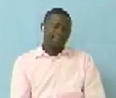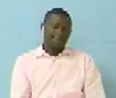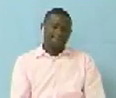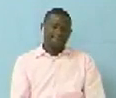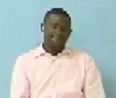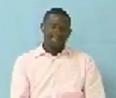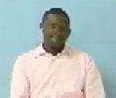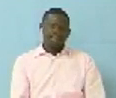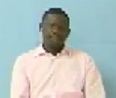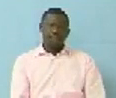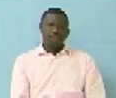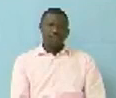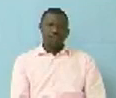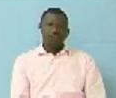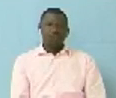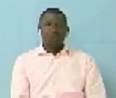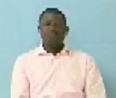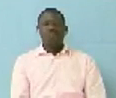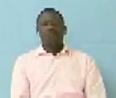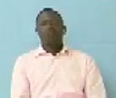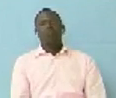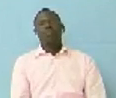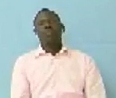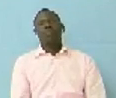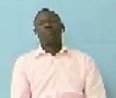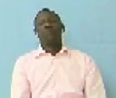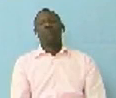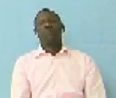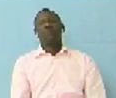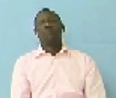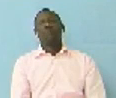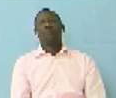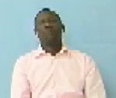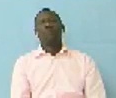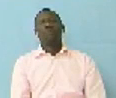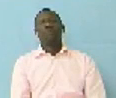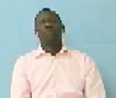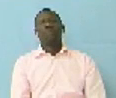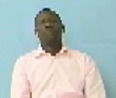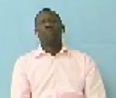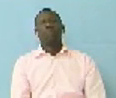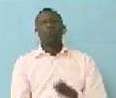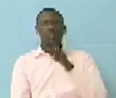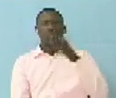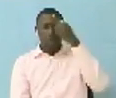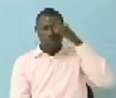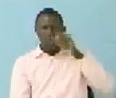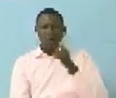You agree with who?